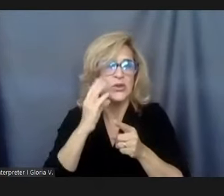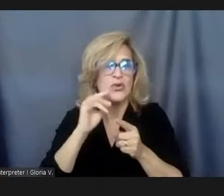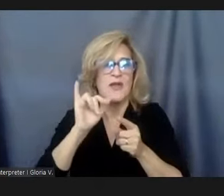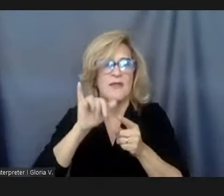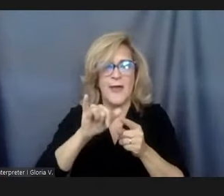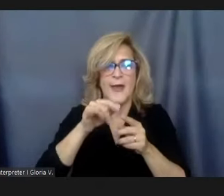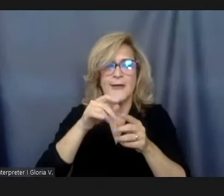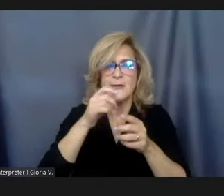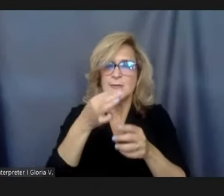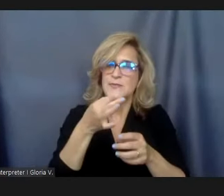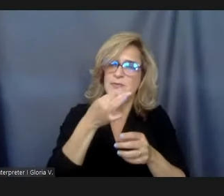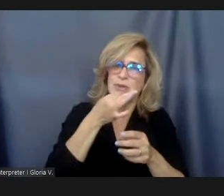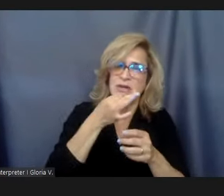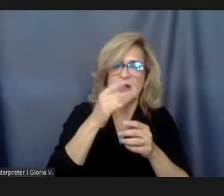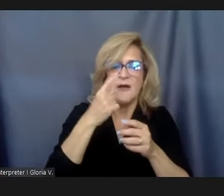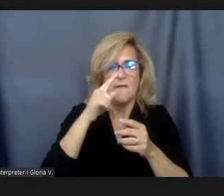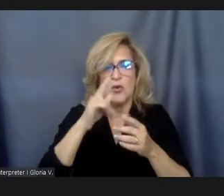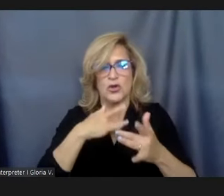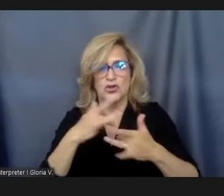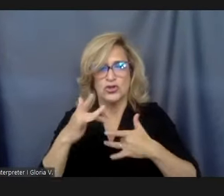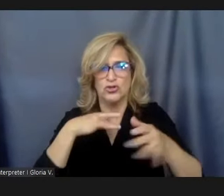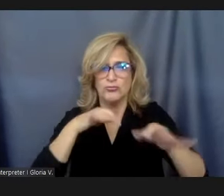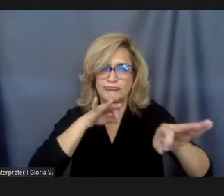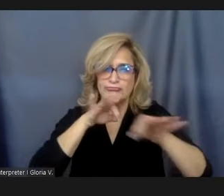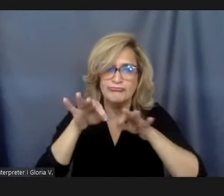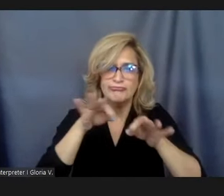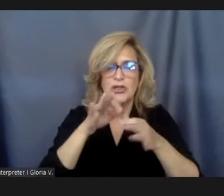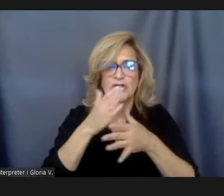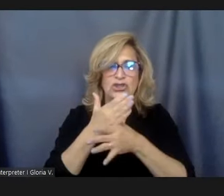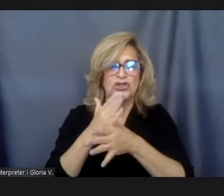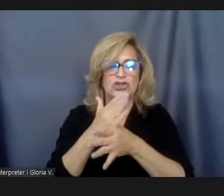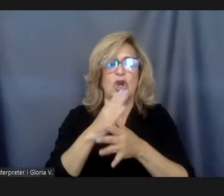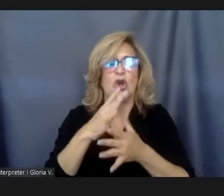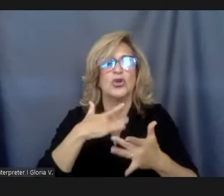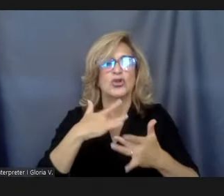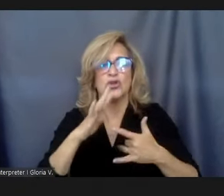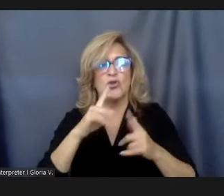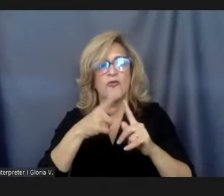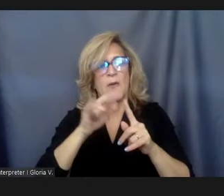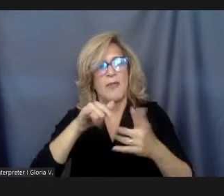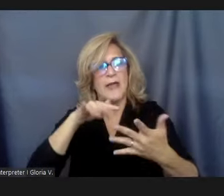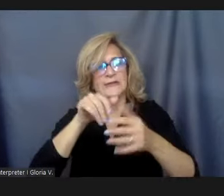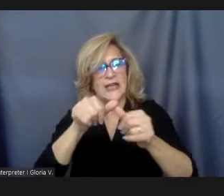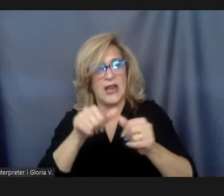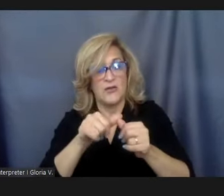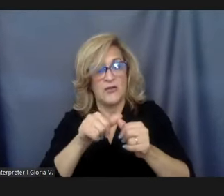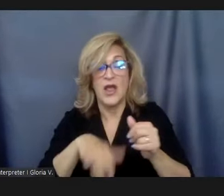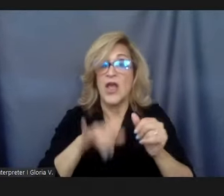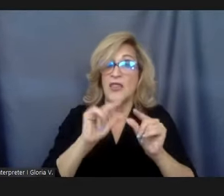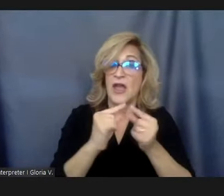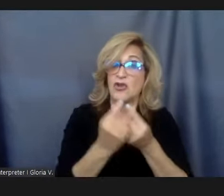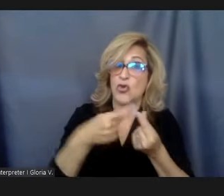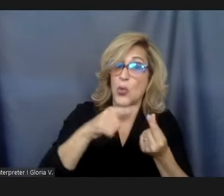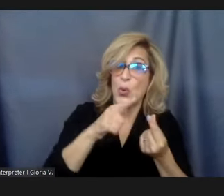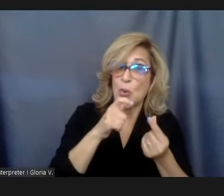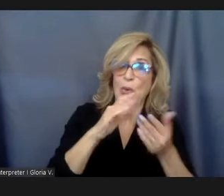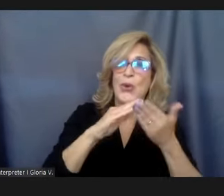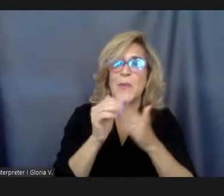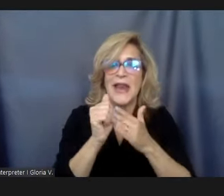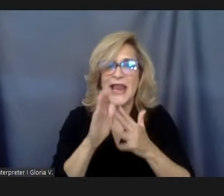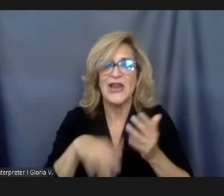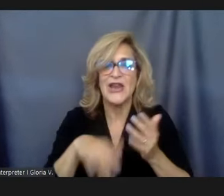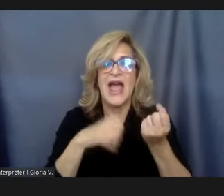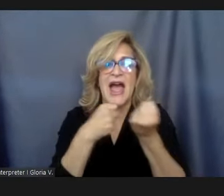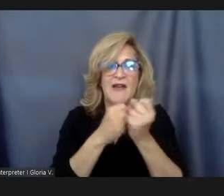considerations and can share concerns drawn from throughout the study area. The group is comprised of community leaders, advocacy group